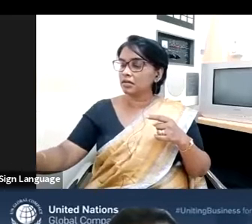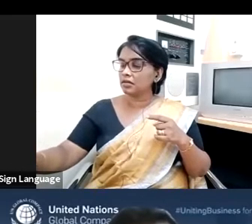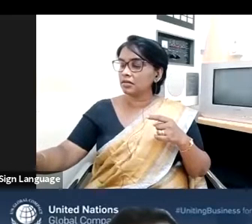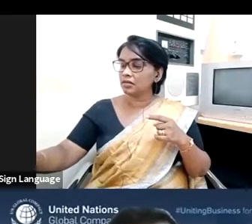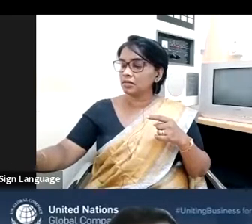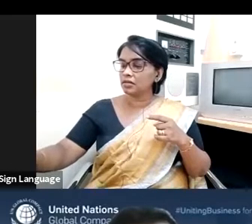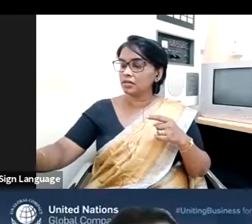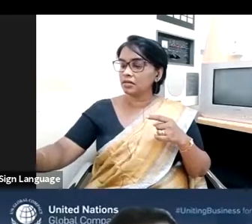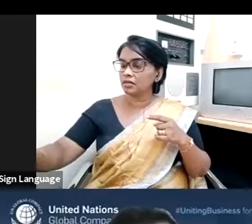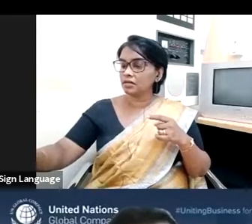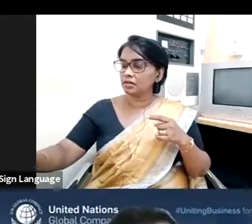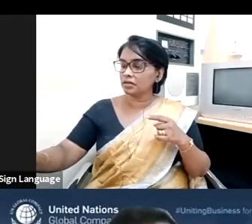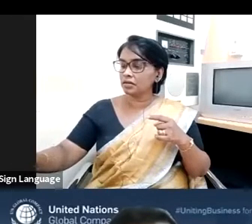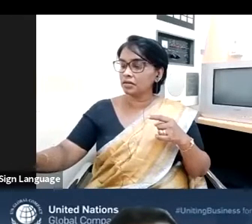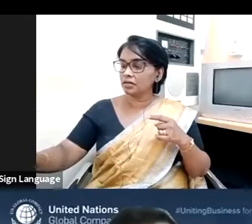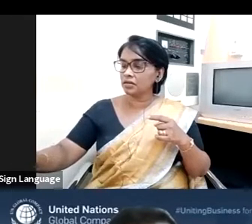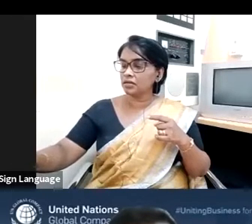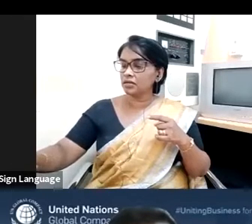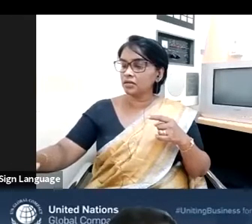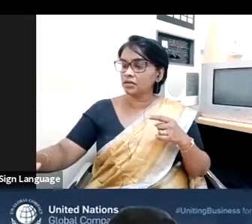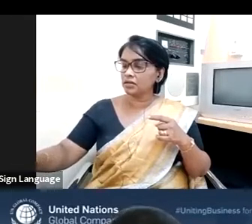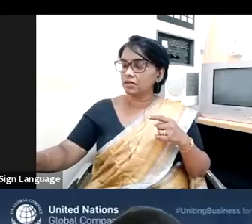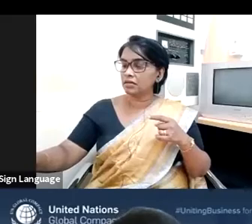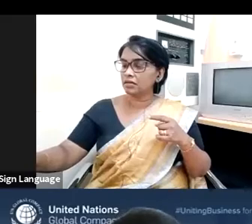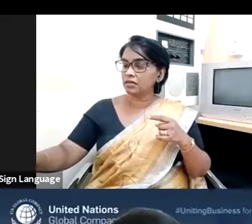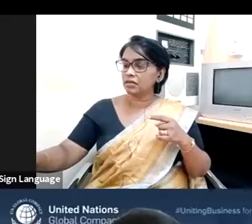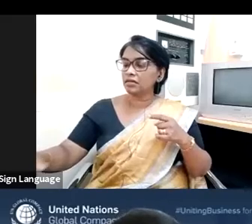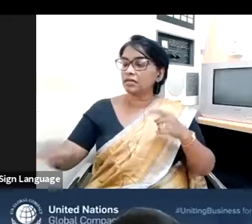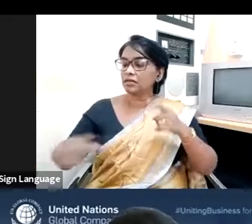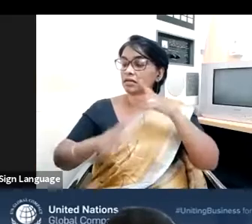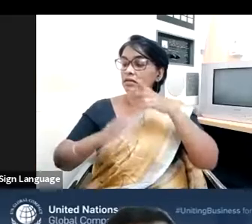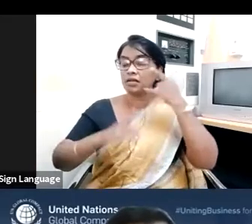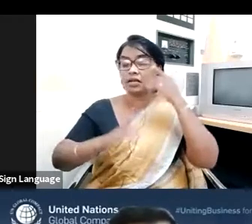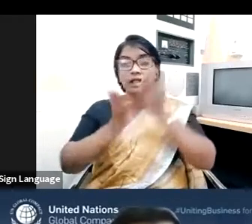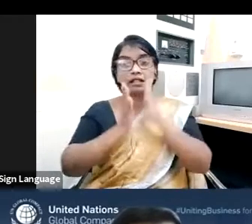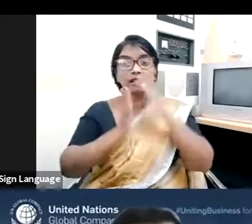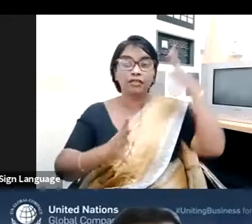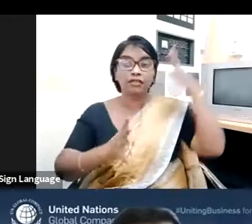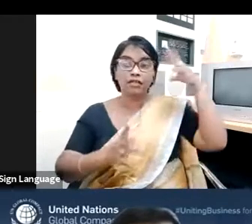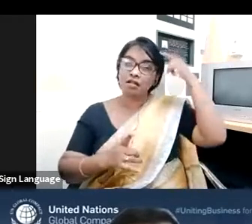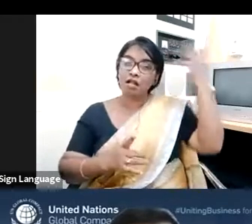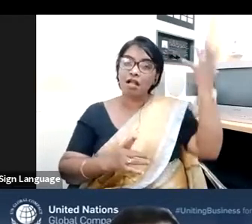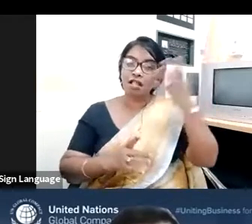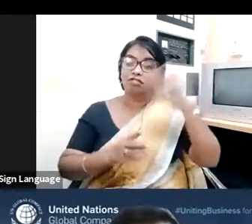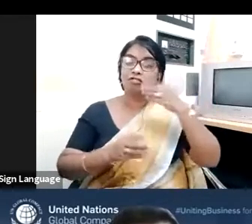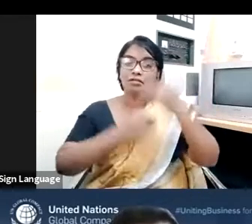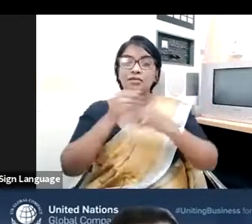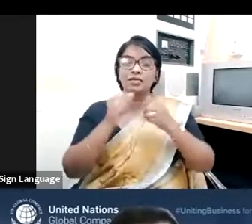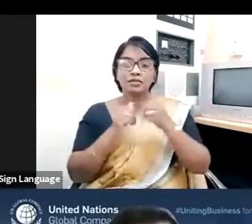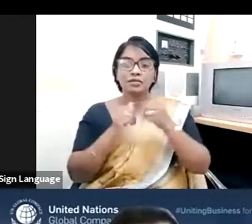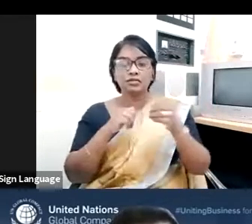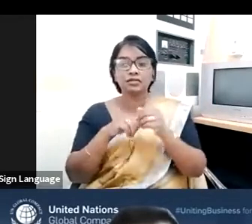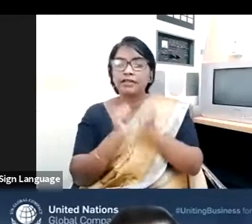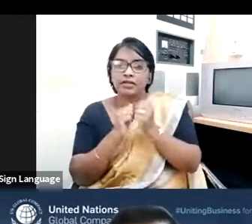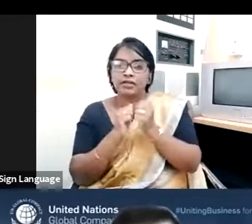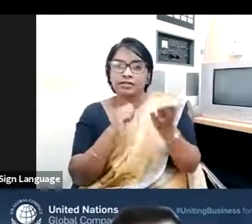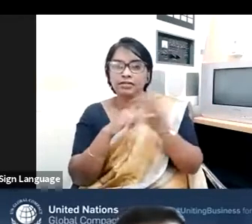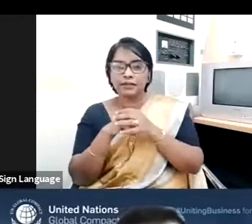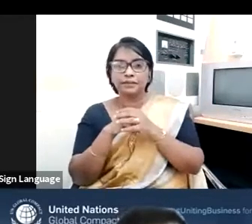with urgency? And in terms of COP26, what kind of commitments is India going to make?